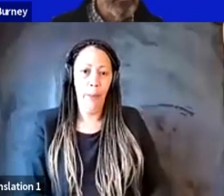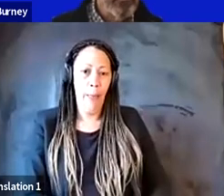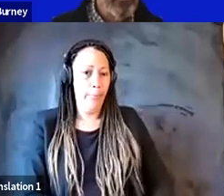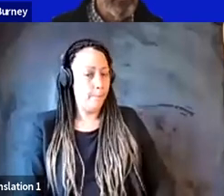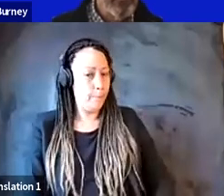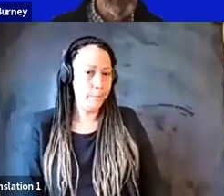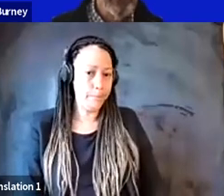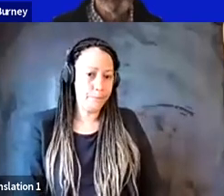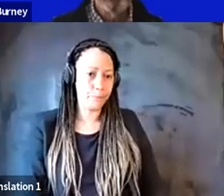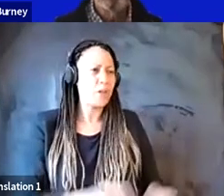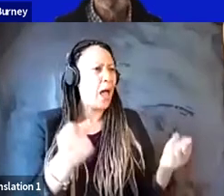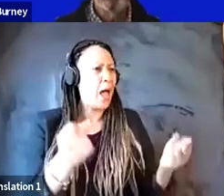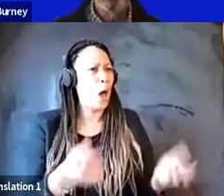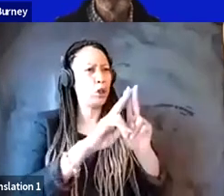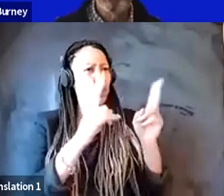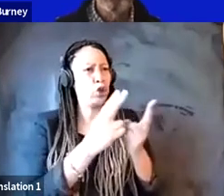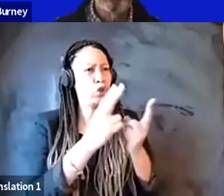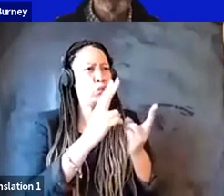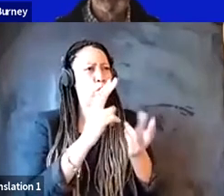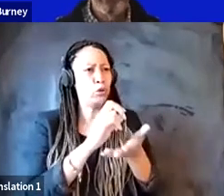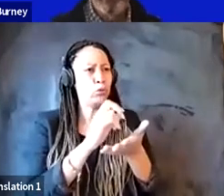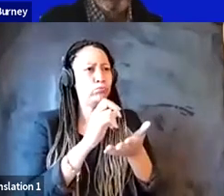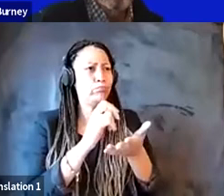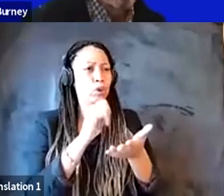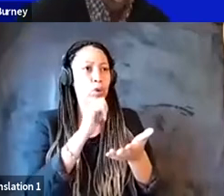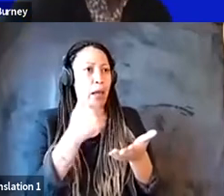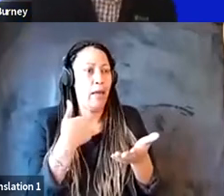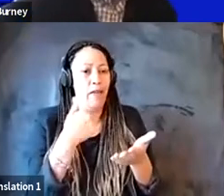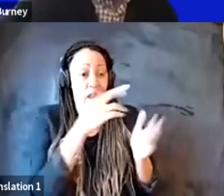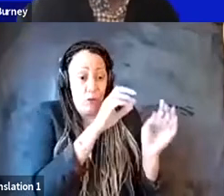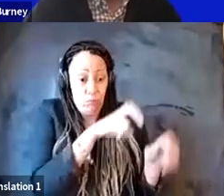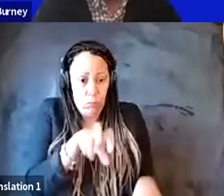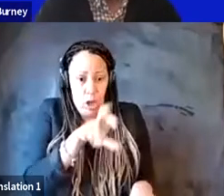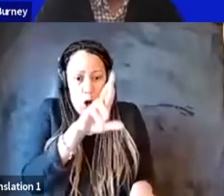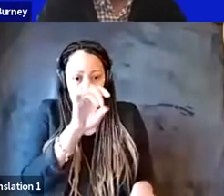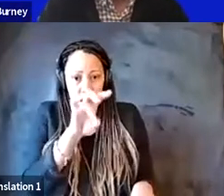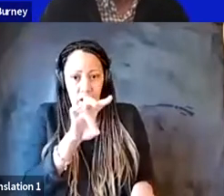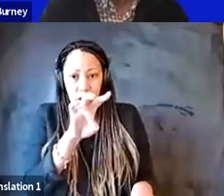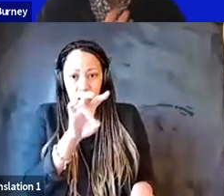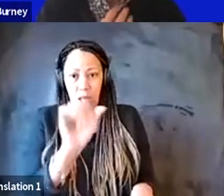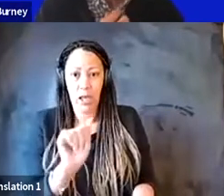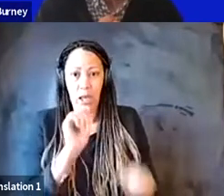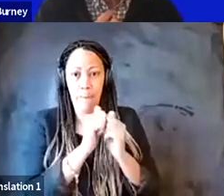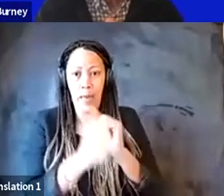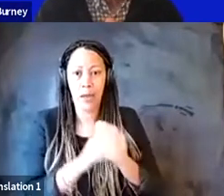how many units would you lose, or what ability would you lose by moving to an R7A on the past 100 feet on Coney Island